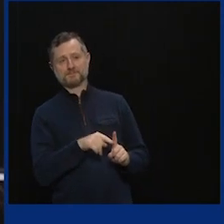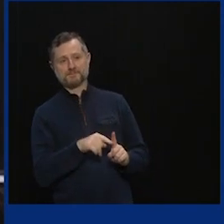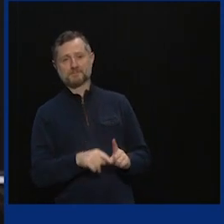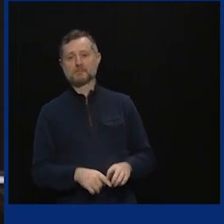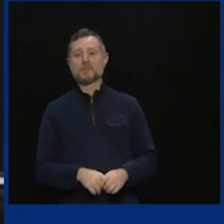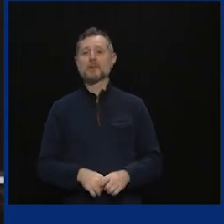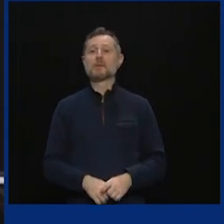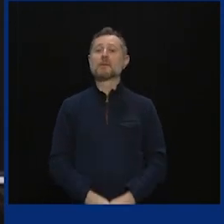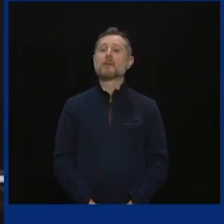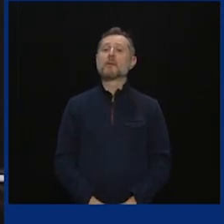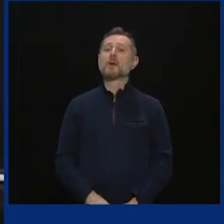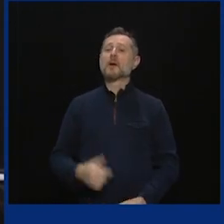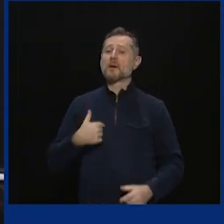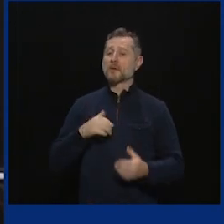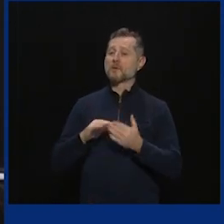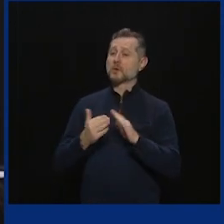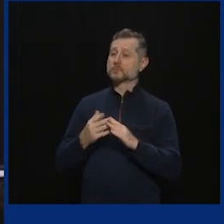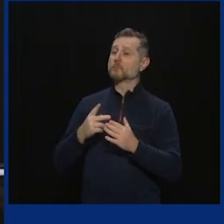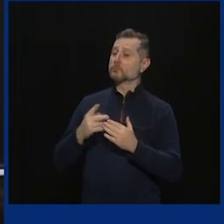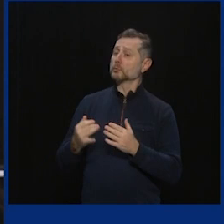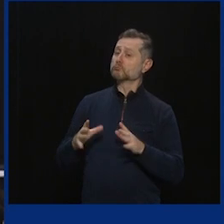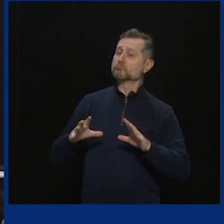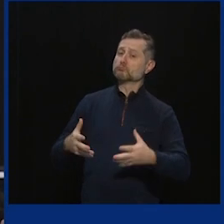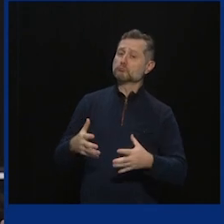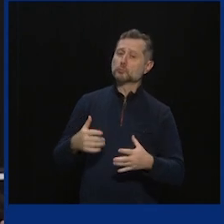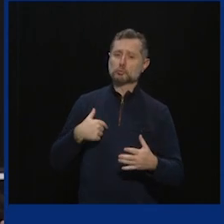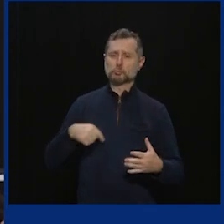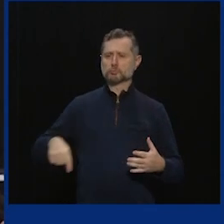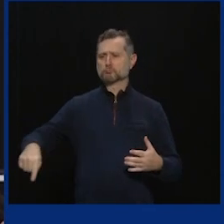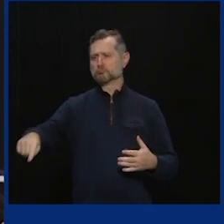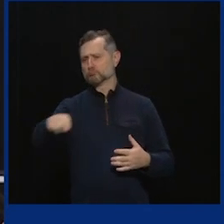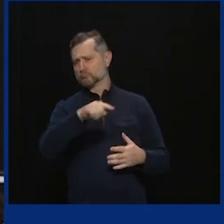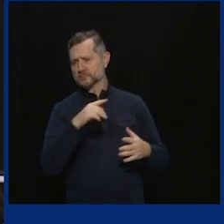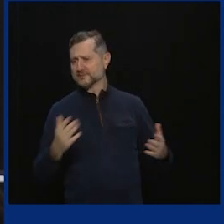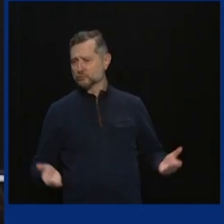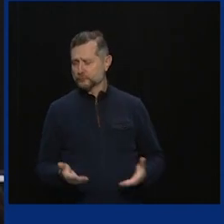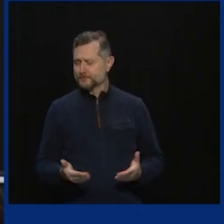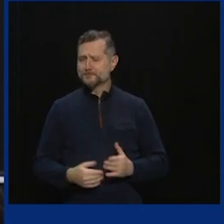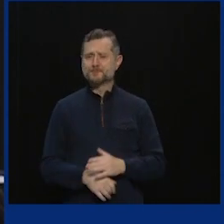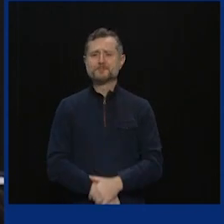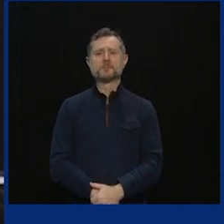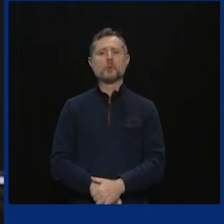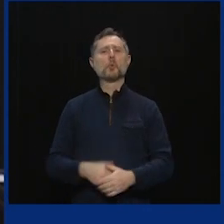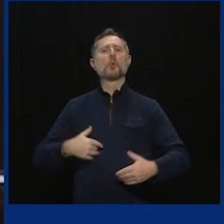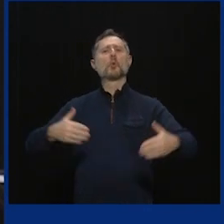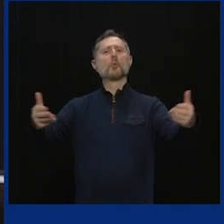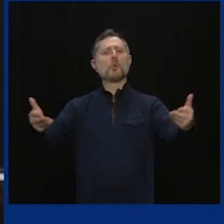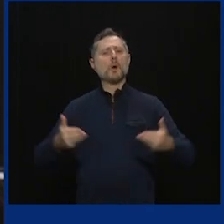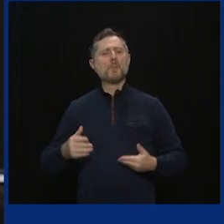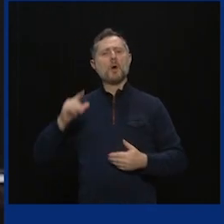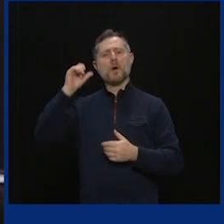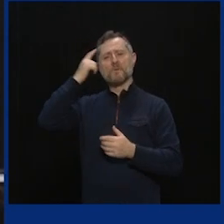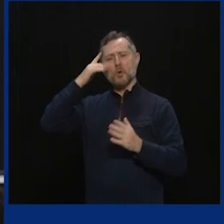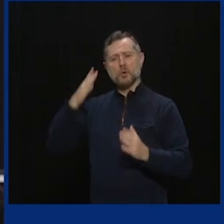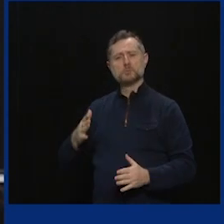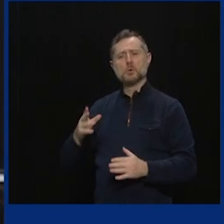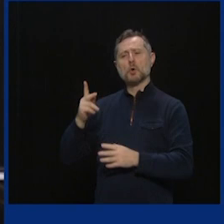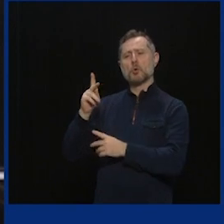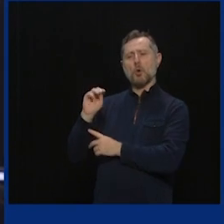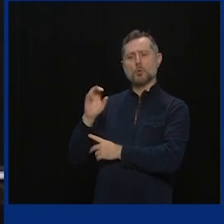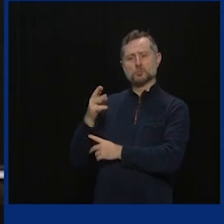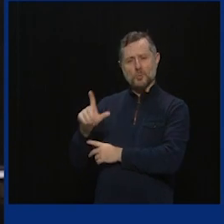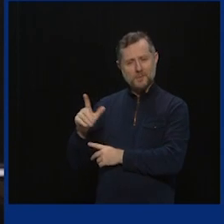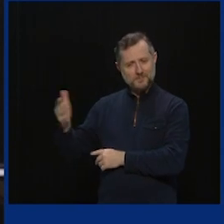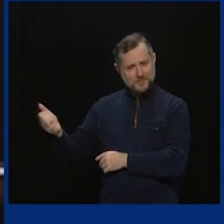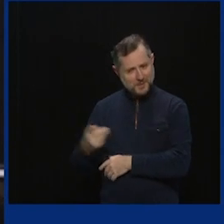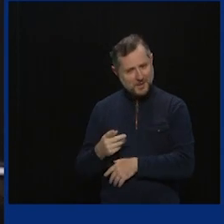from CCBA are all here today, and we welcome the Governor Hochul to come back to CCBA again. You